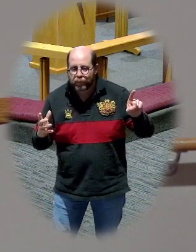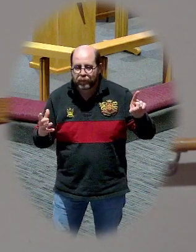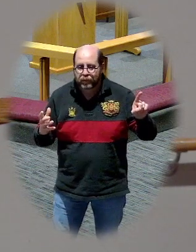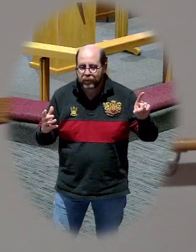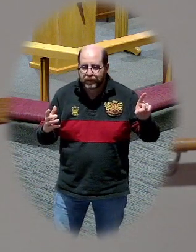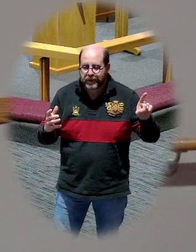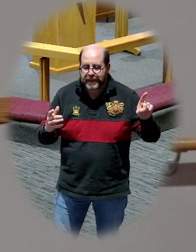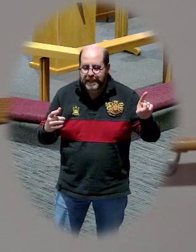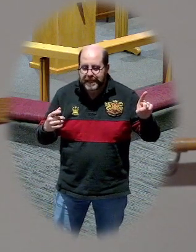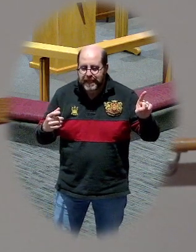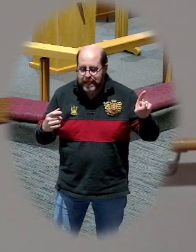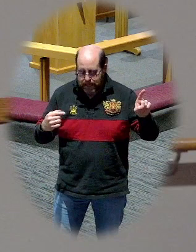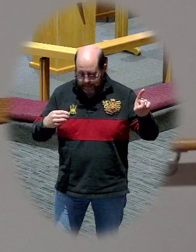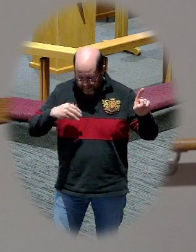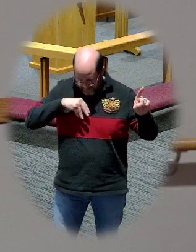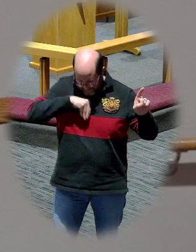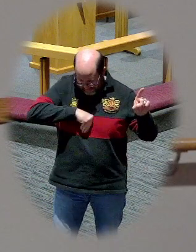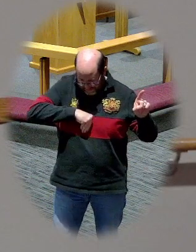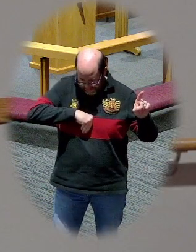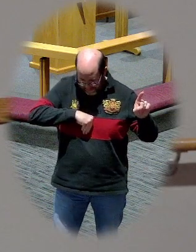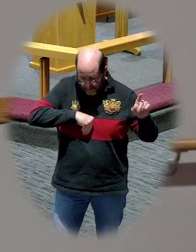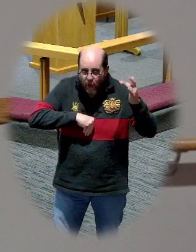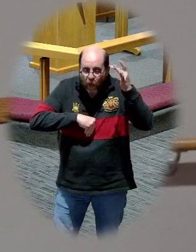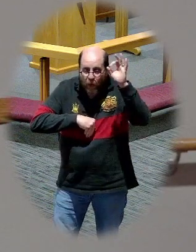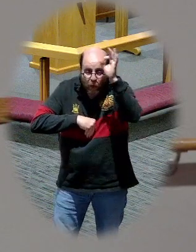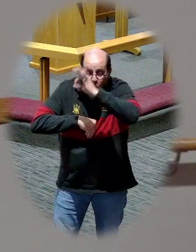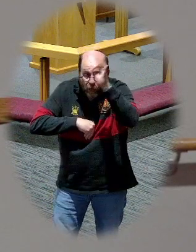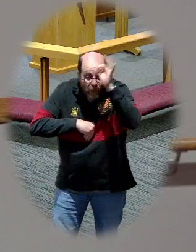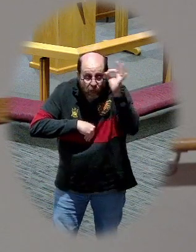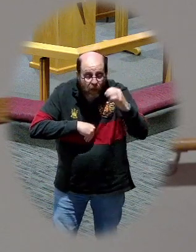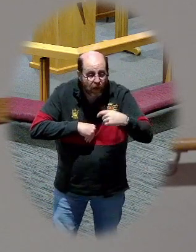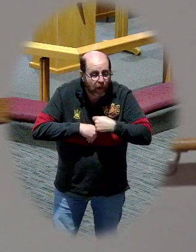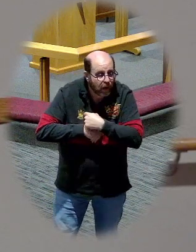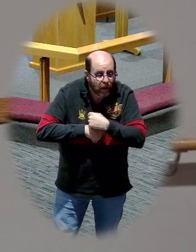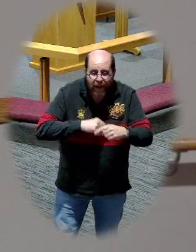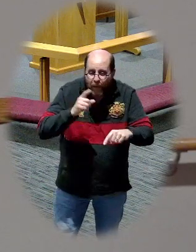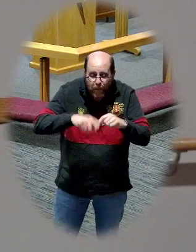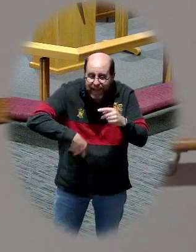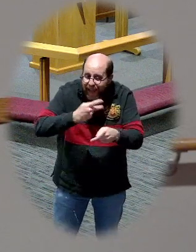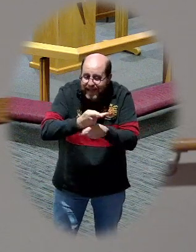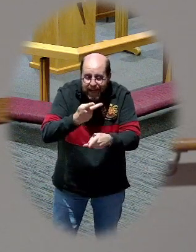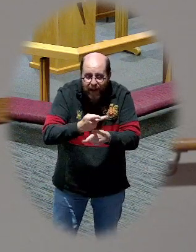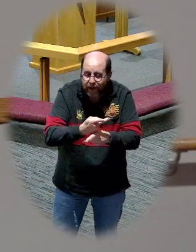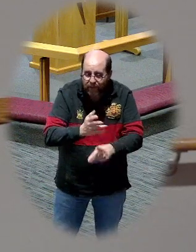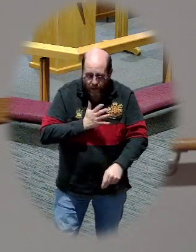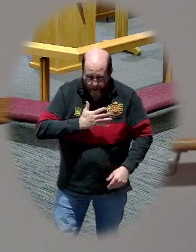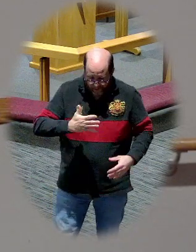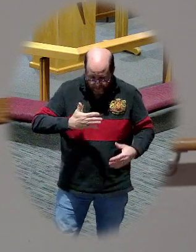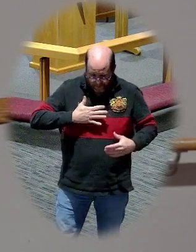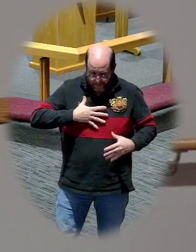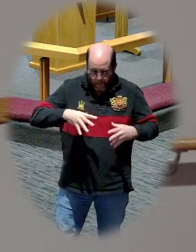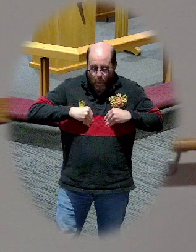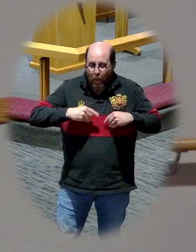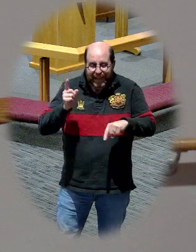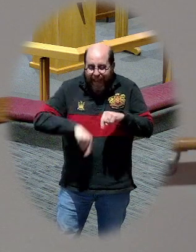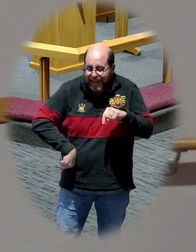that we can't even detect or take care of on our own.